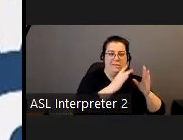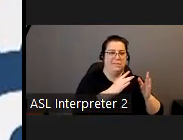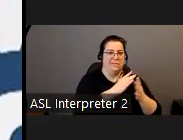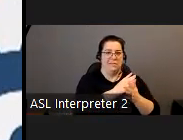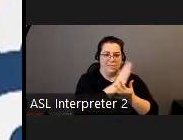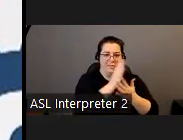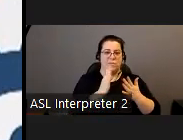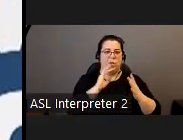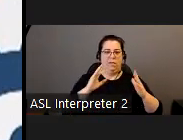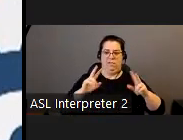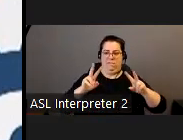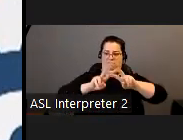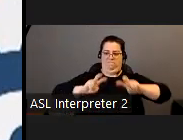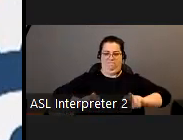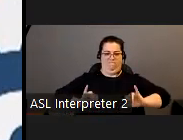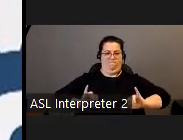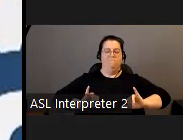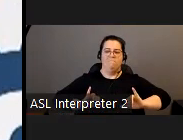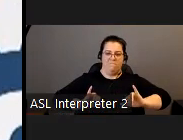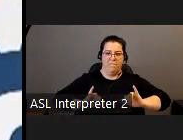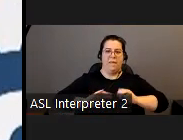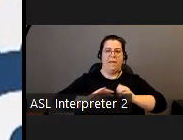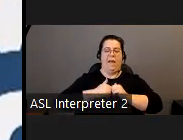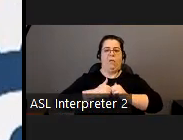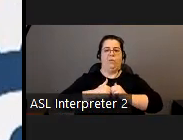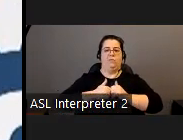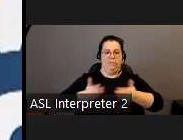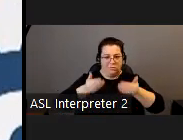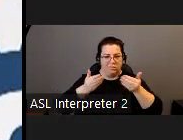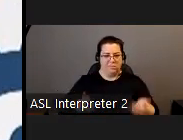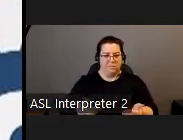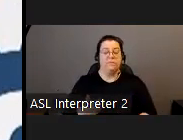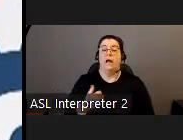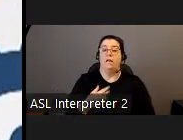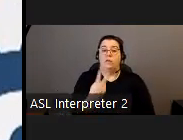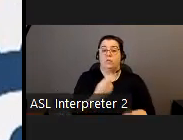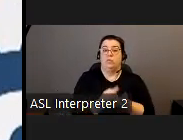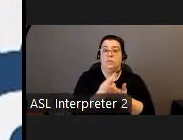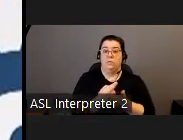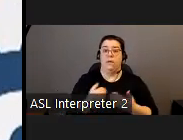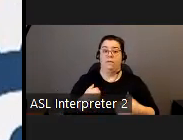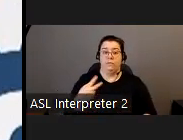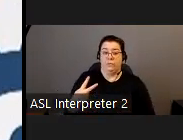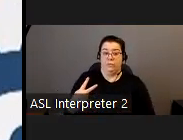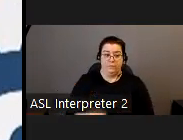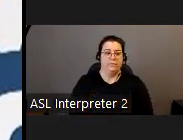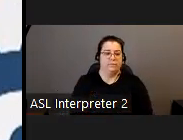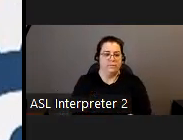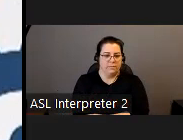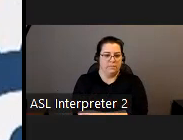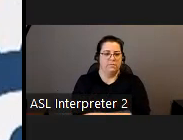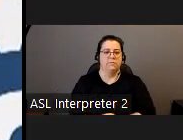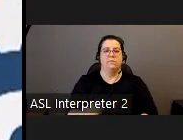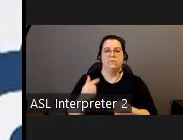is two resources that I can point to, the Gender, Trauma, and Violence Incubator at Western